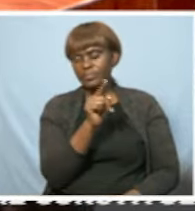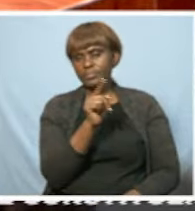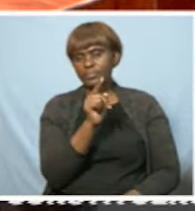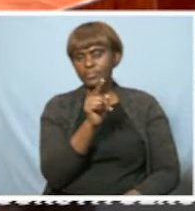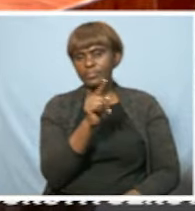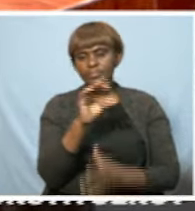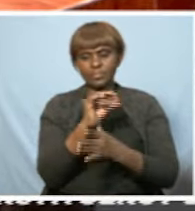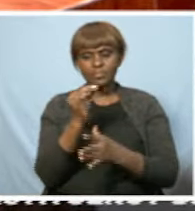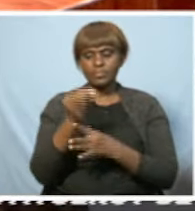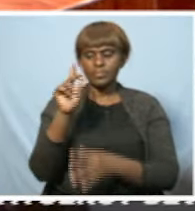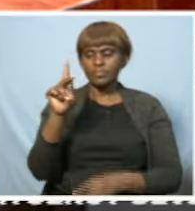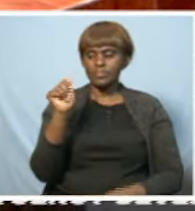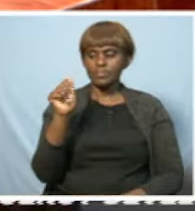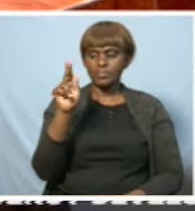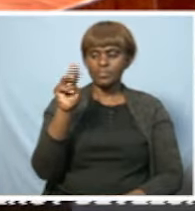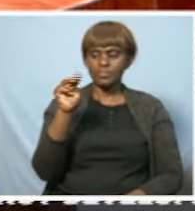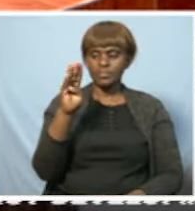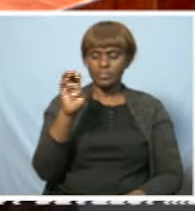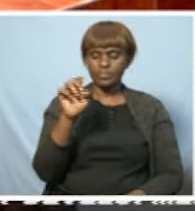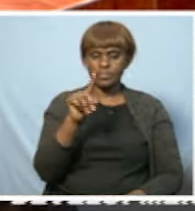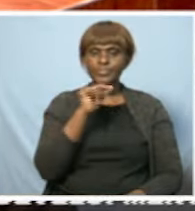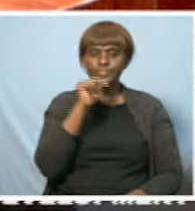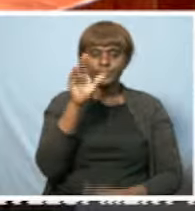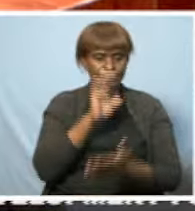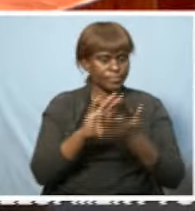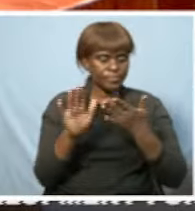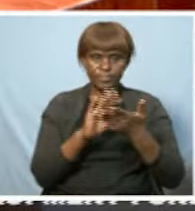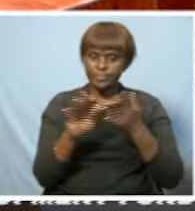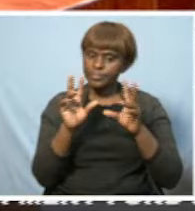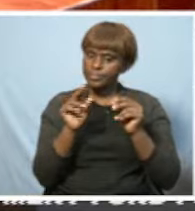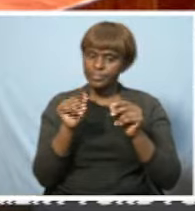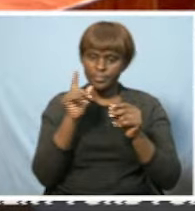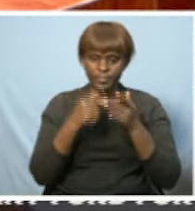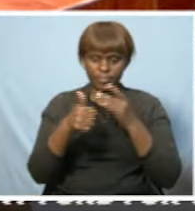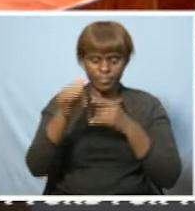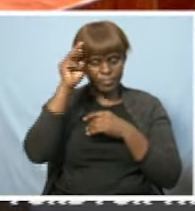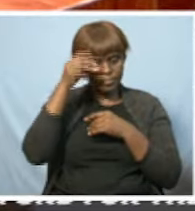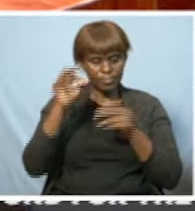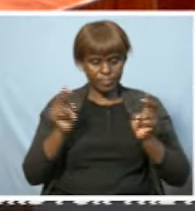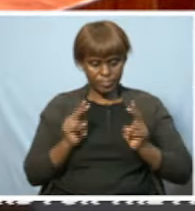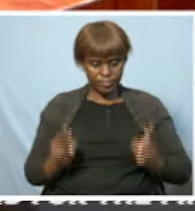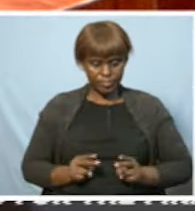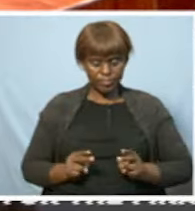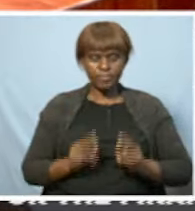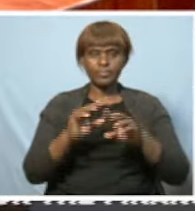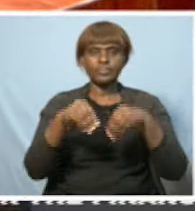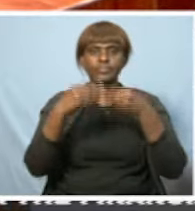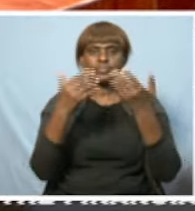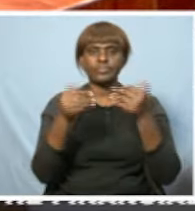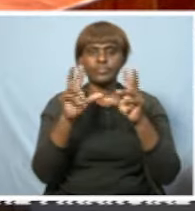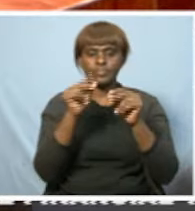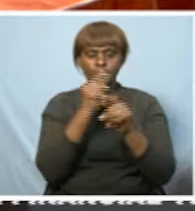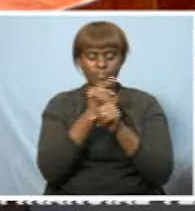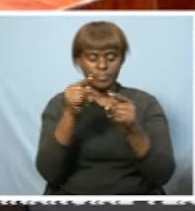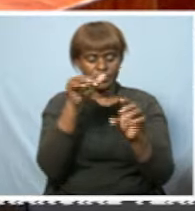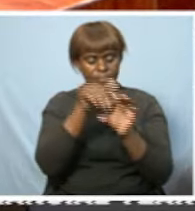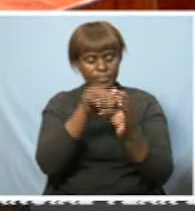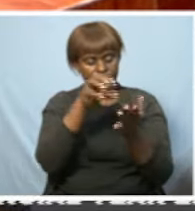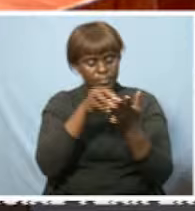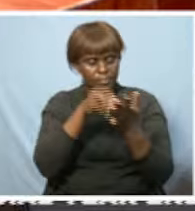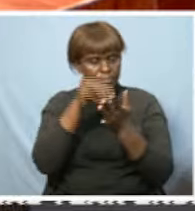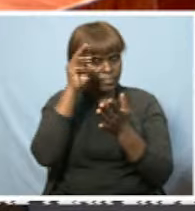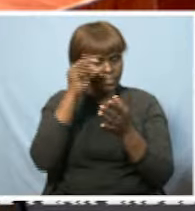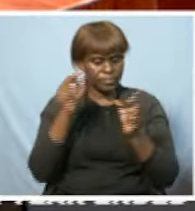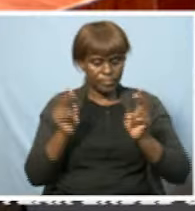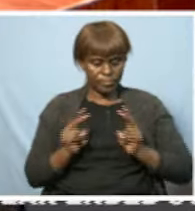Kaumbwe, I think this is not an excuse that the Ministry of Health is supposed to give, just in case the Ministry of Health has